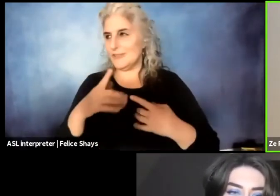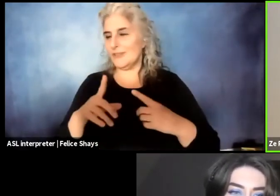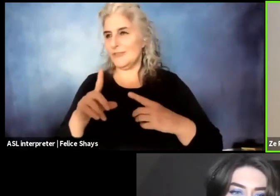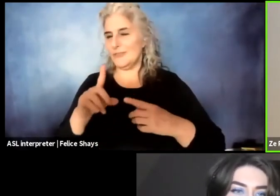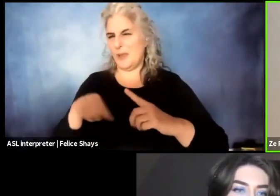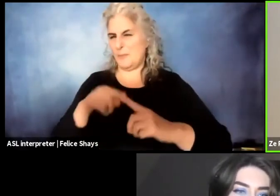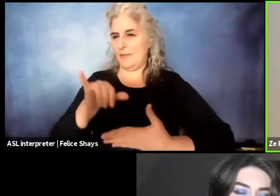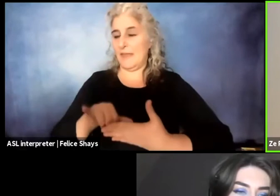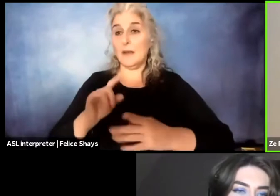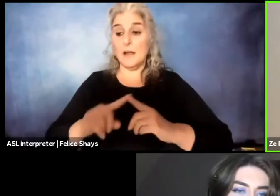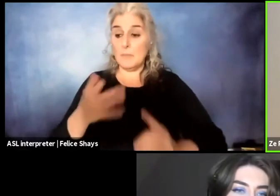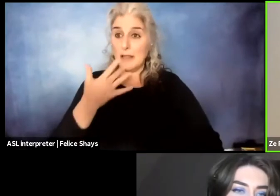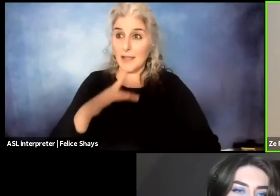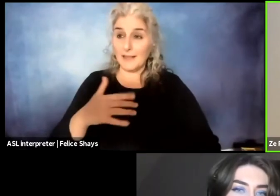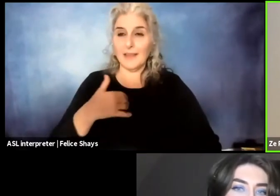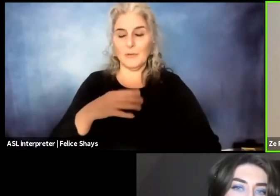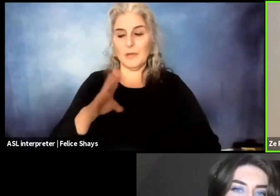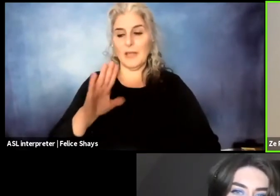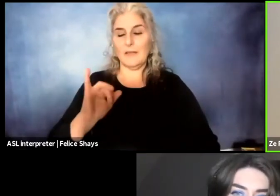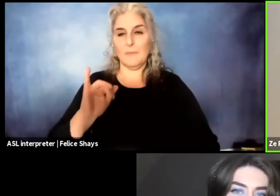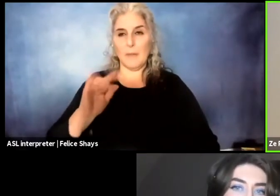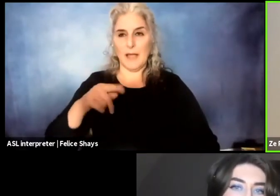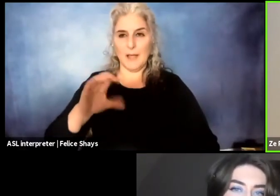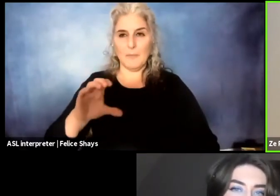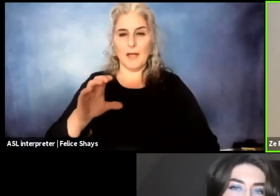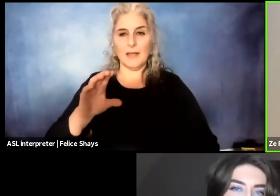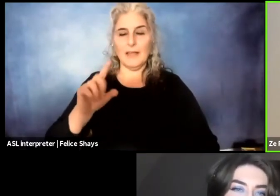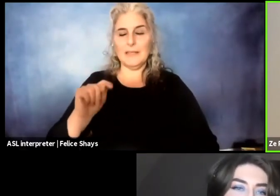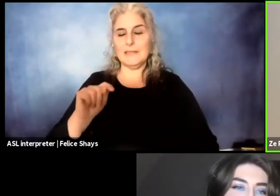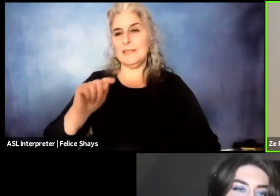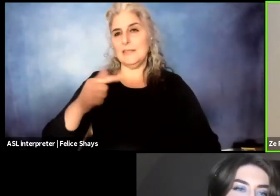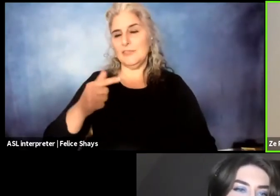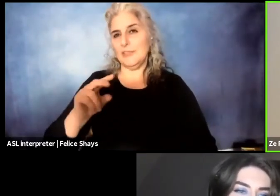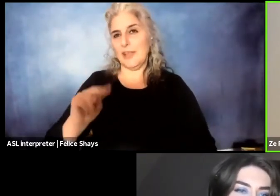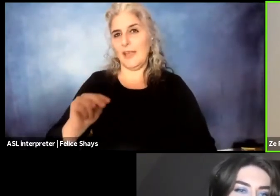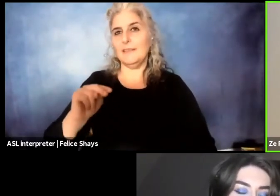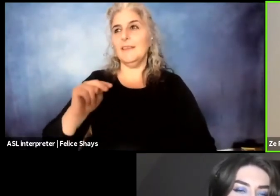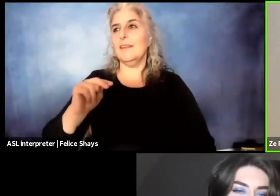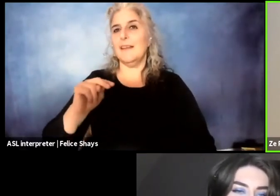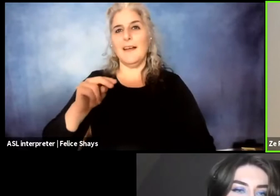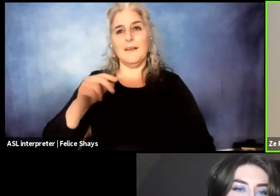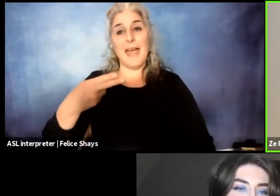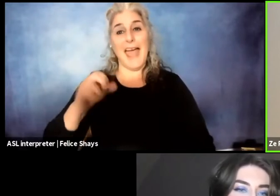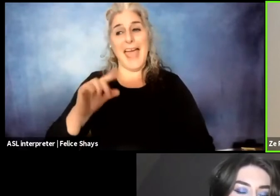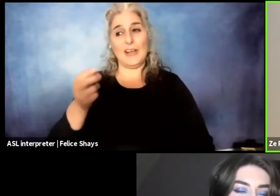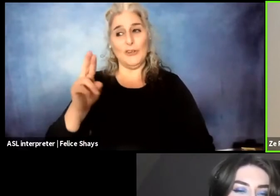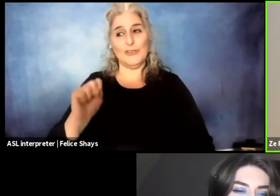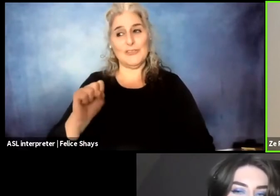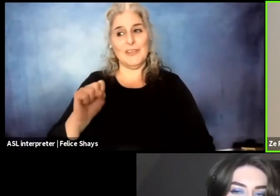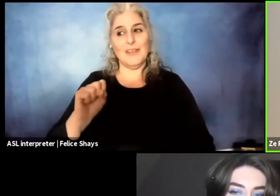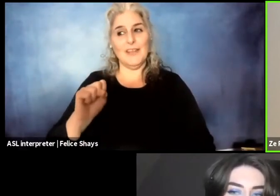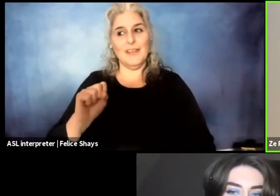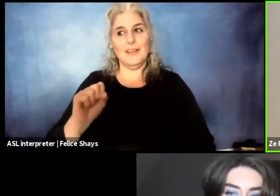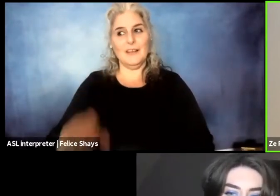But luckily, we have BIPOC TGNC hackers that know how to shift with the change and also know how to